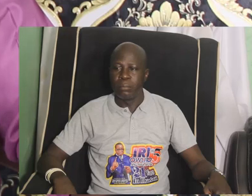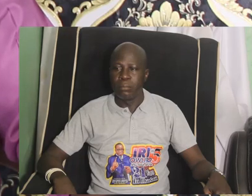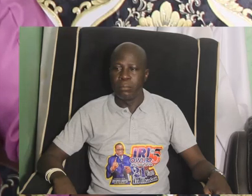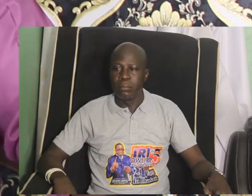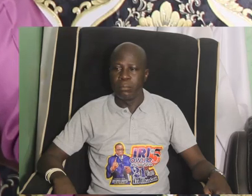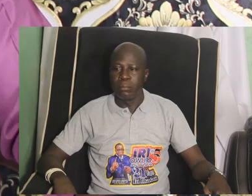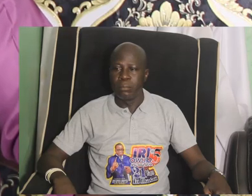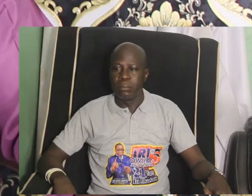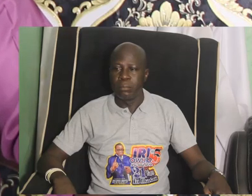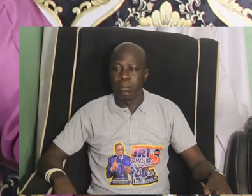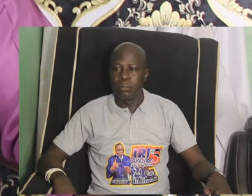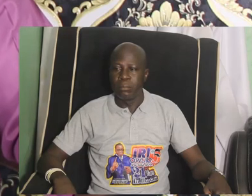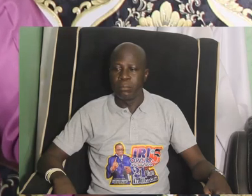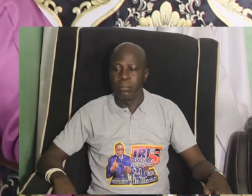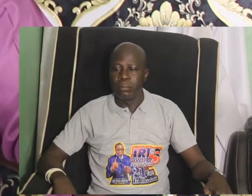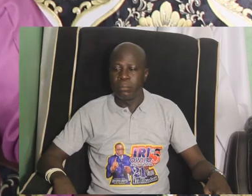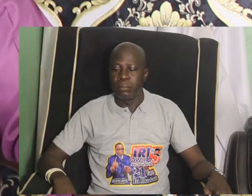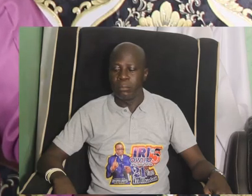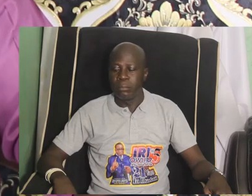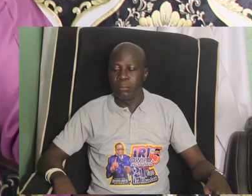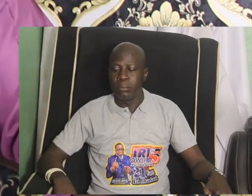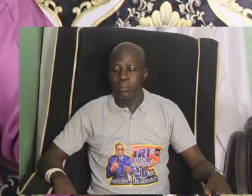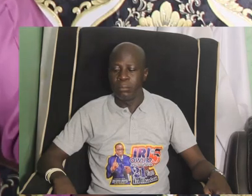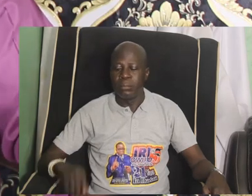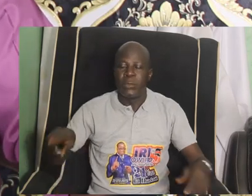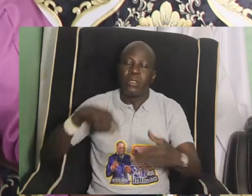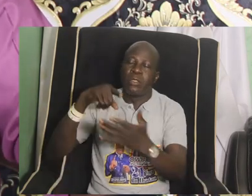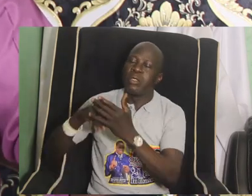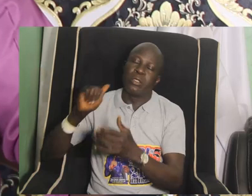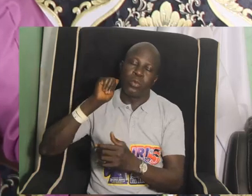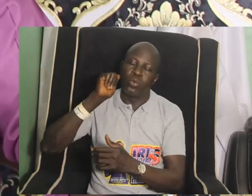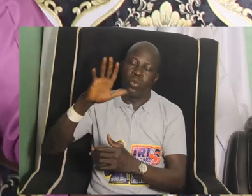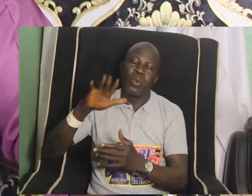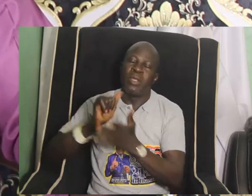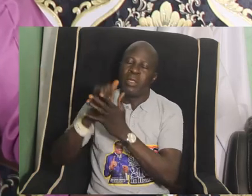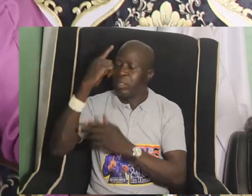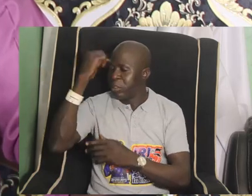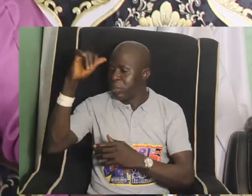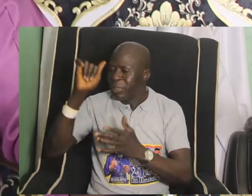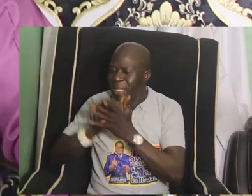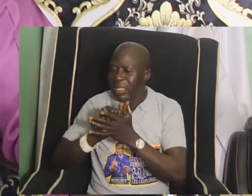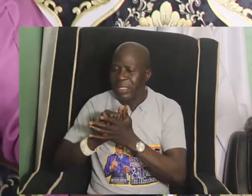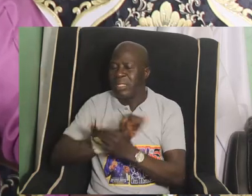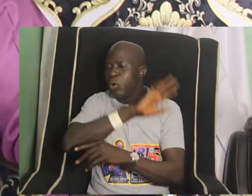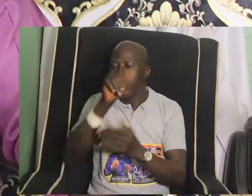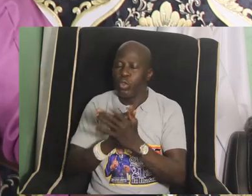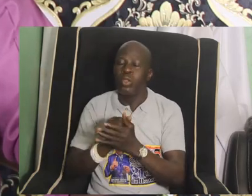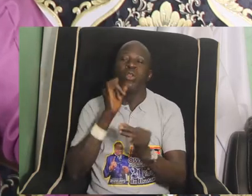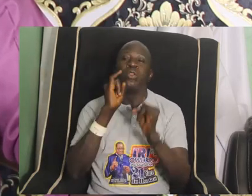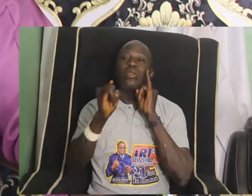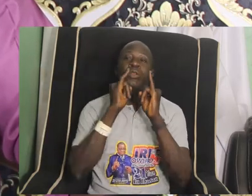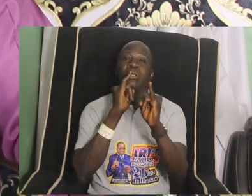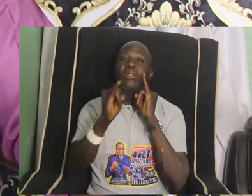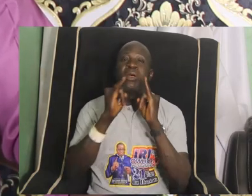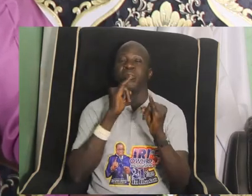wi pe o ye to kele qualify ko qualify rara ibe ohun lo taji si this lady dreamed that she found herself where they are doing competition